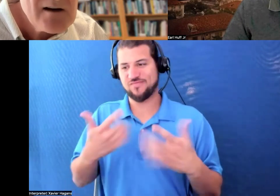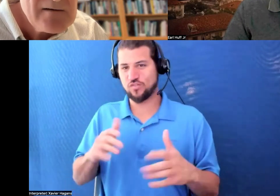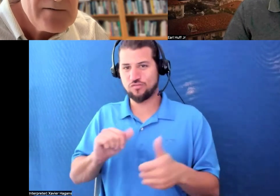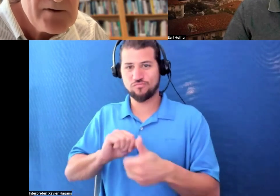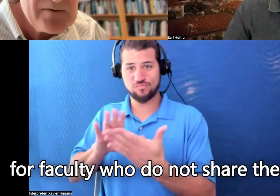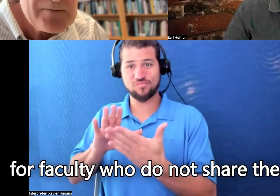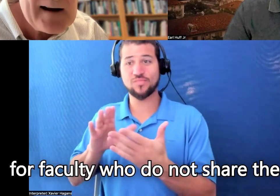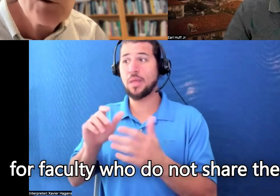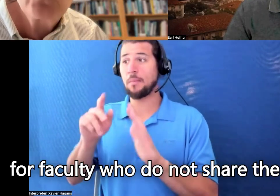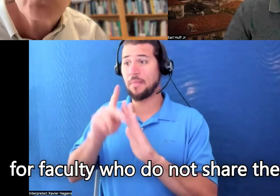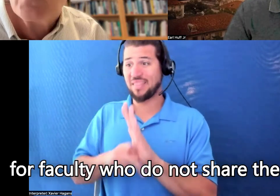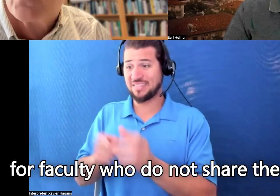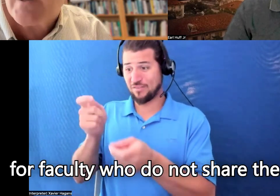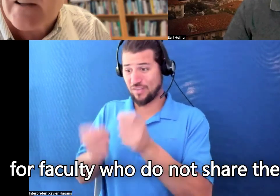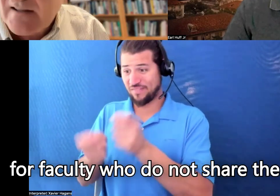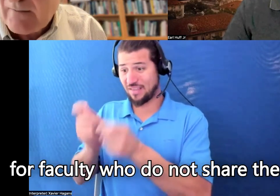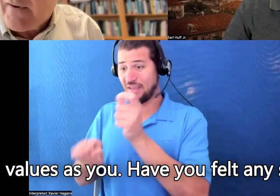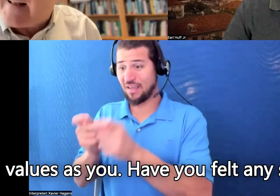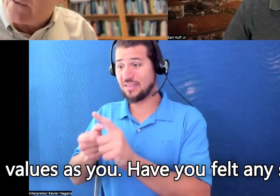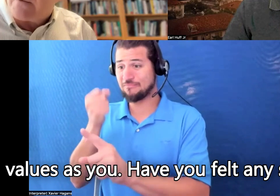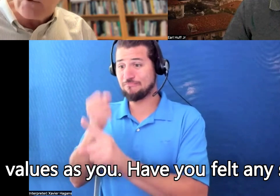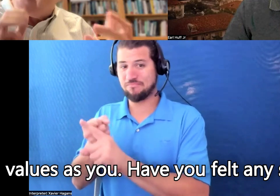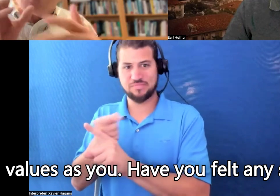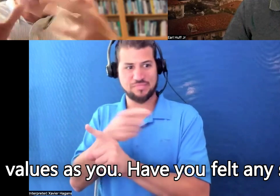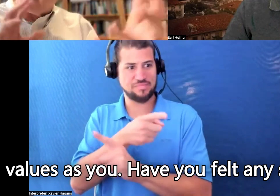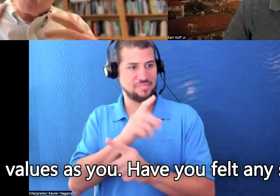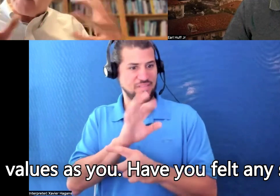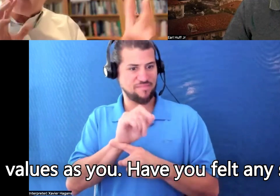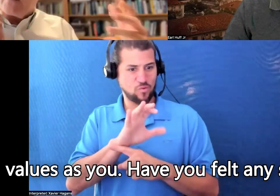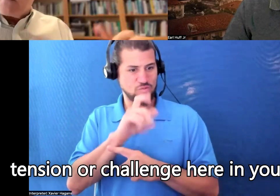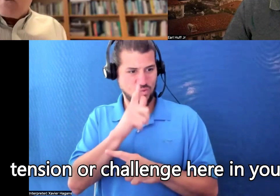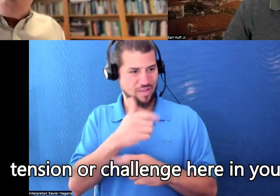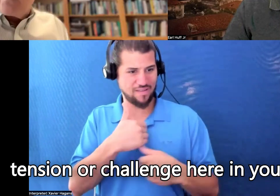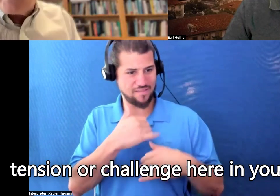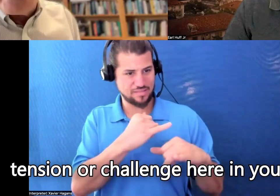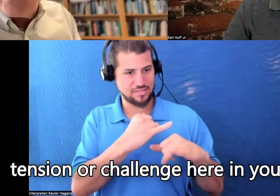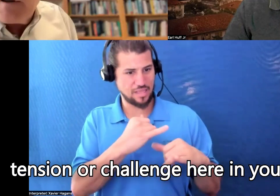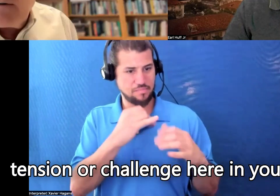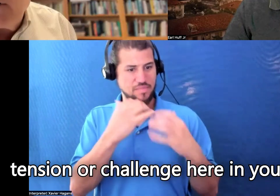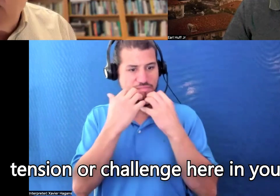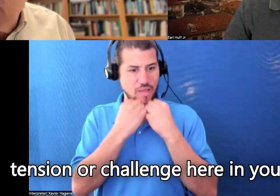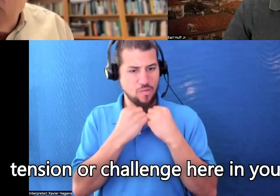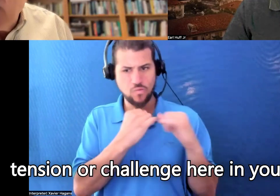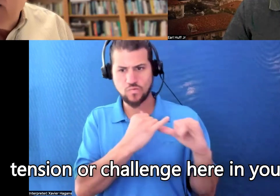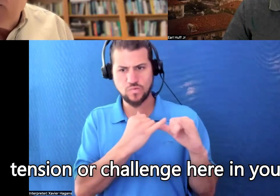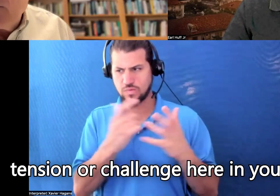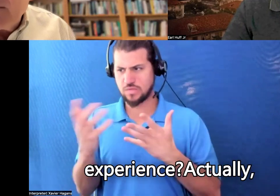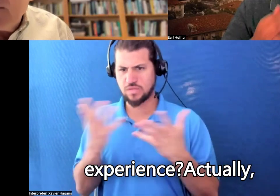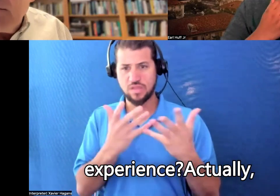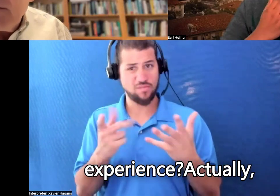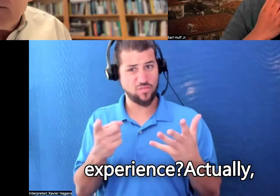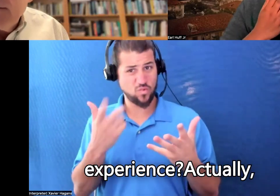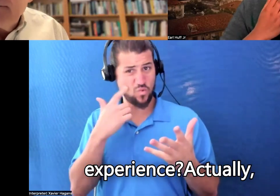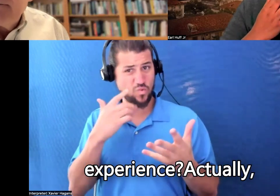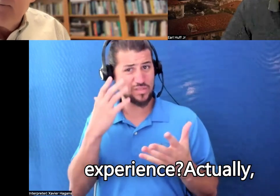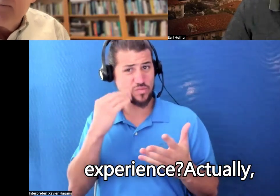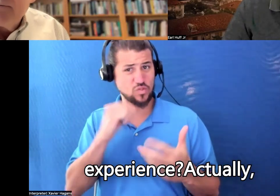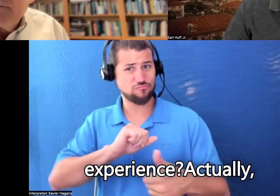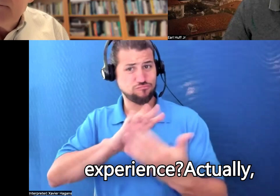semesters for faculty who do not share the same values of you. Have you felt any sort of tension or challenge here in your own